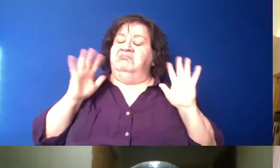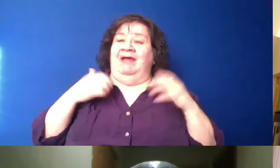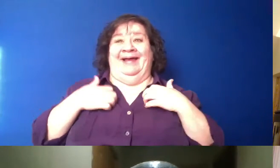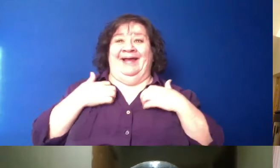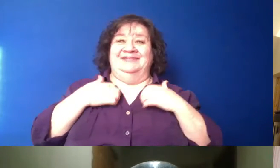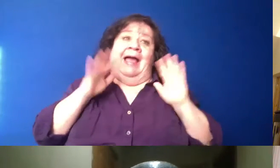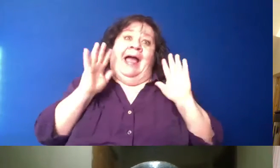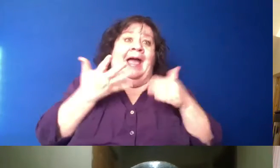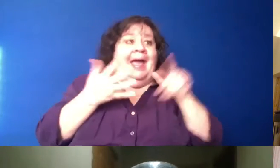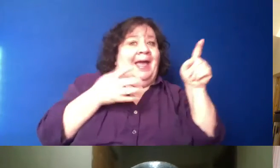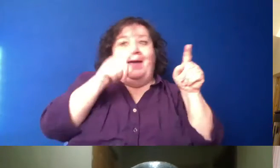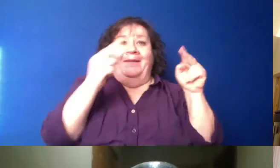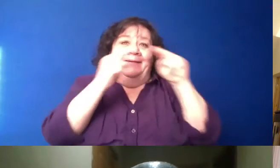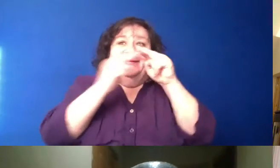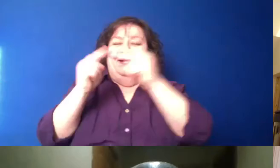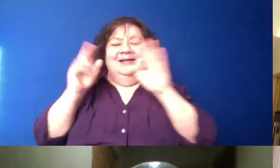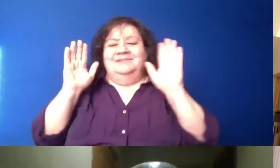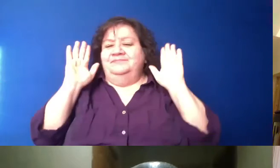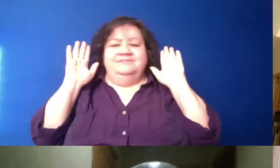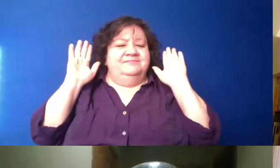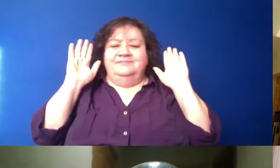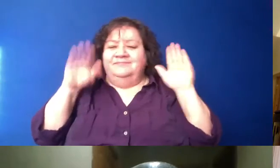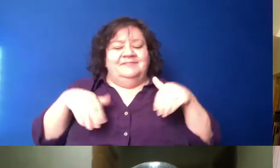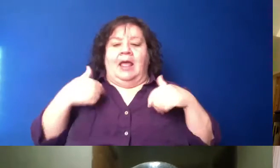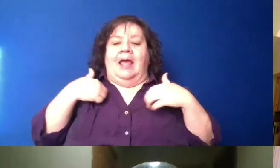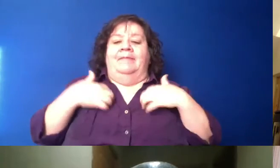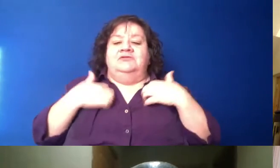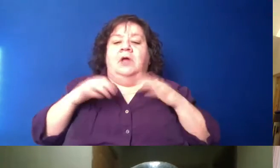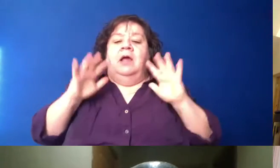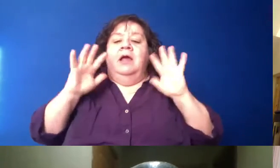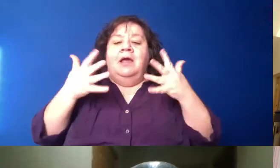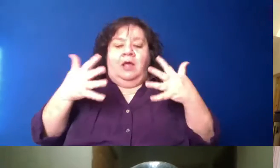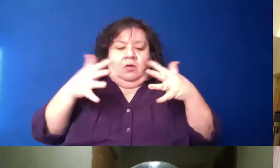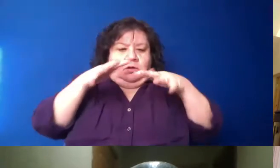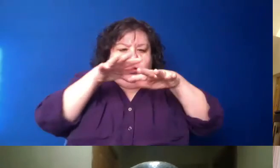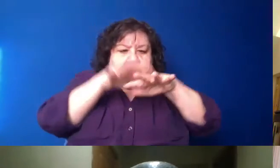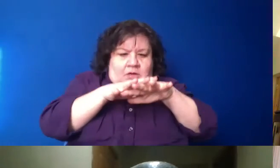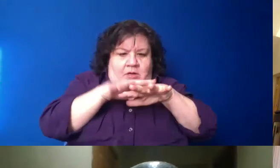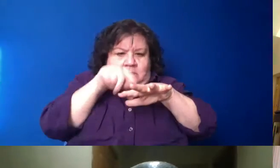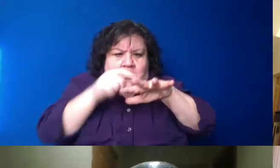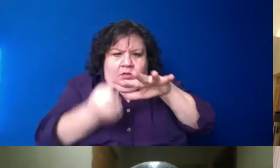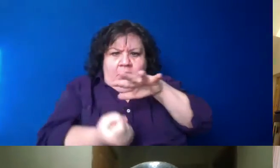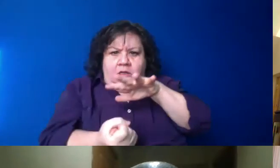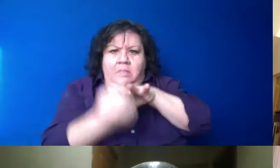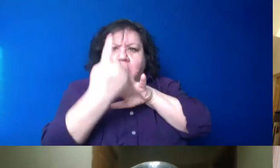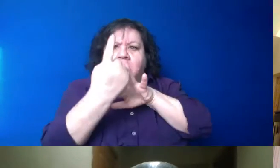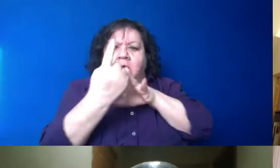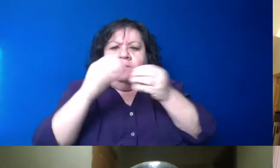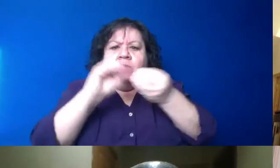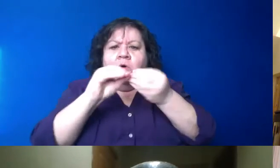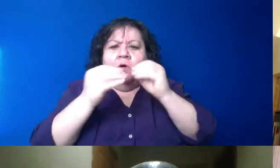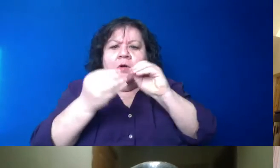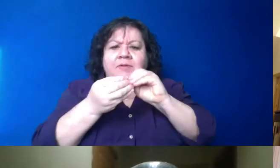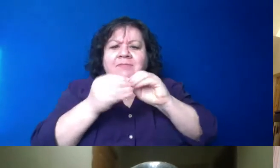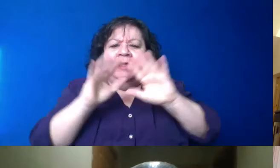and across grounds, and might point the way to more life course and more durable policy